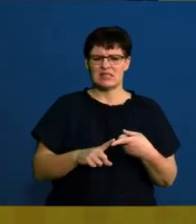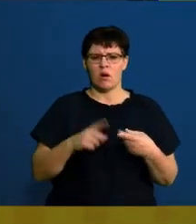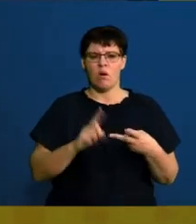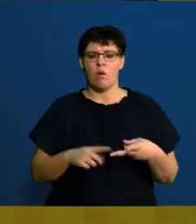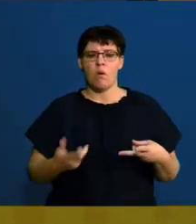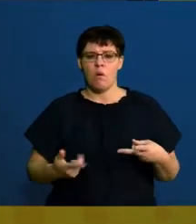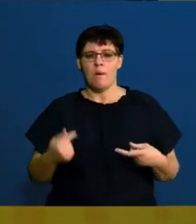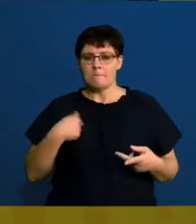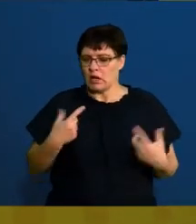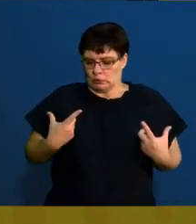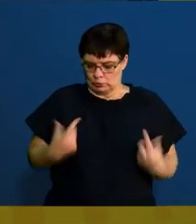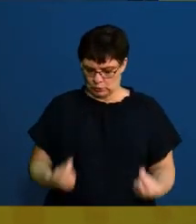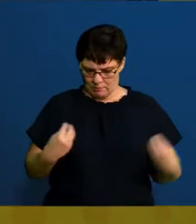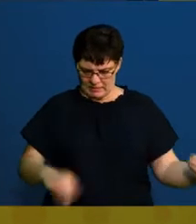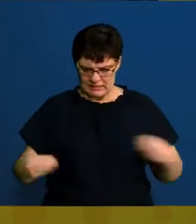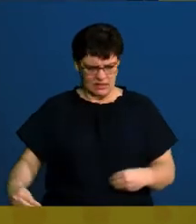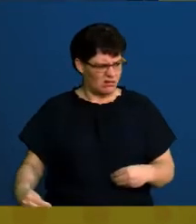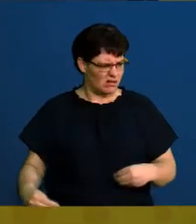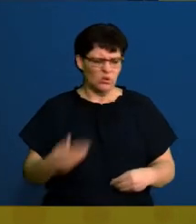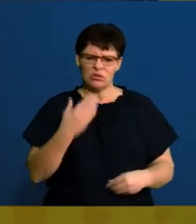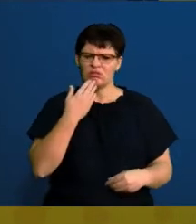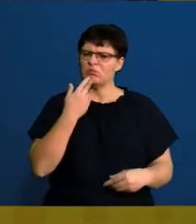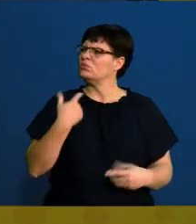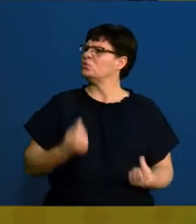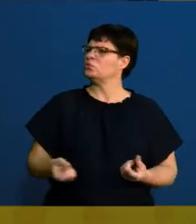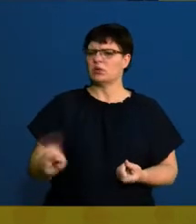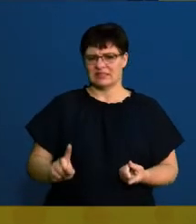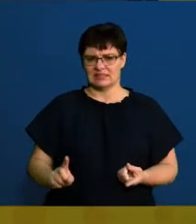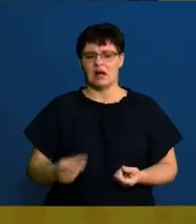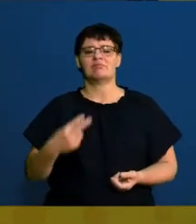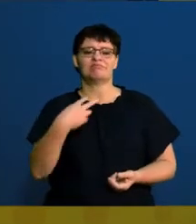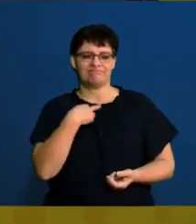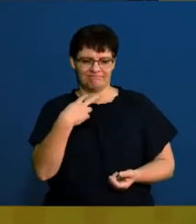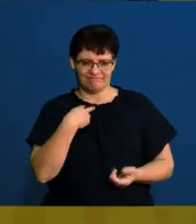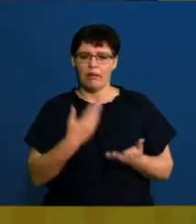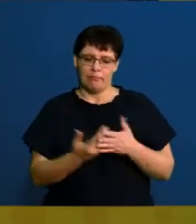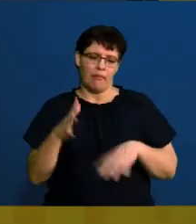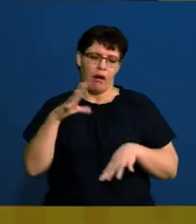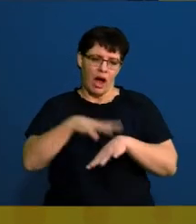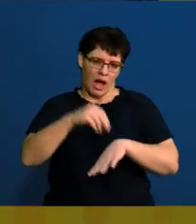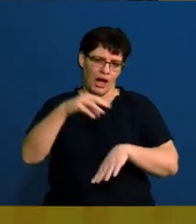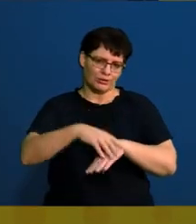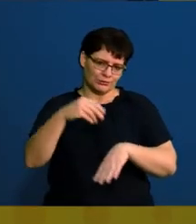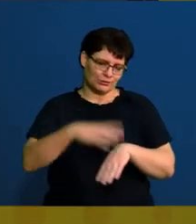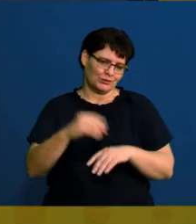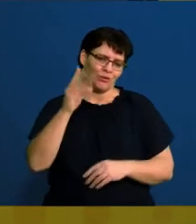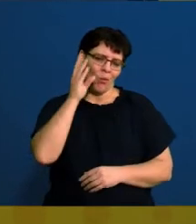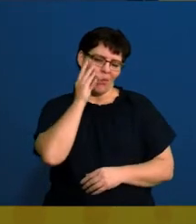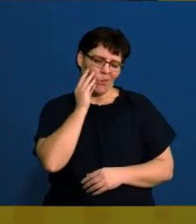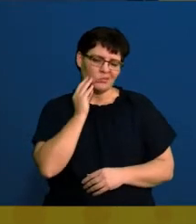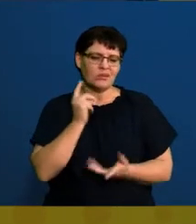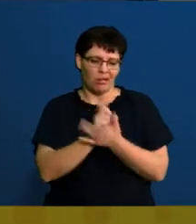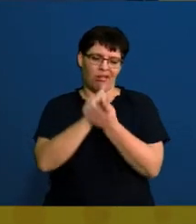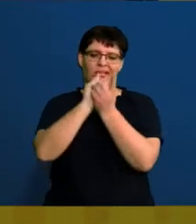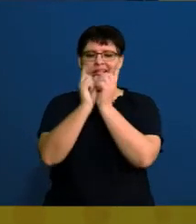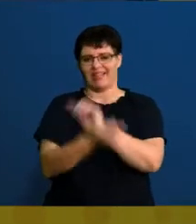easily what I was doing. And this is something, unfortunately, that comes as we grow older. We generally have to adapt to this way.